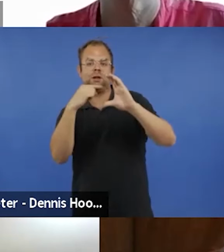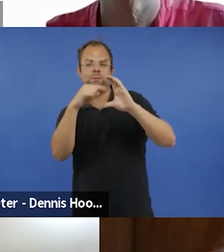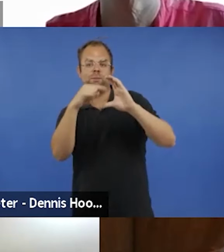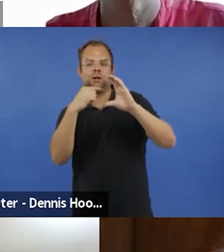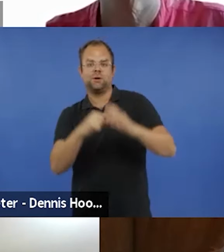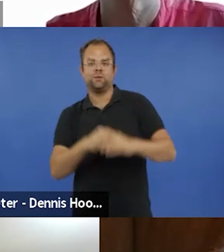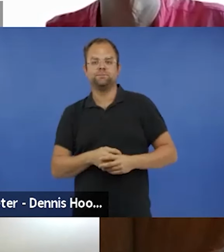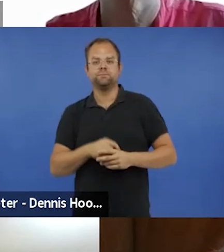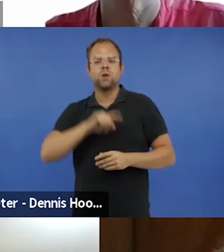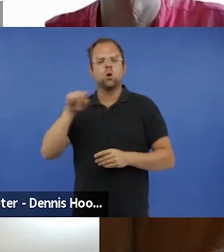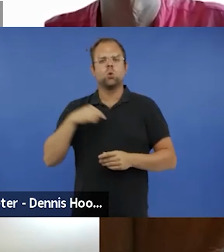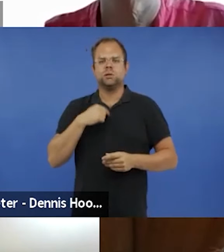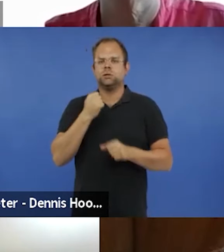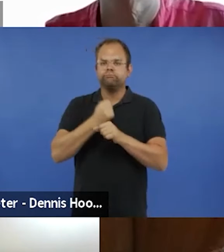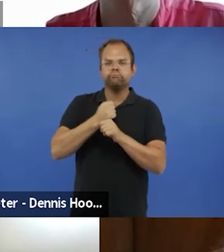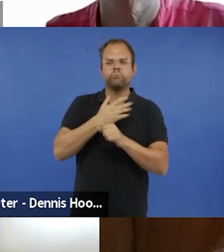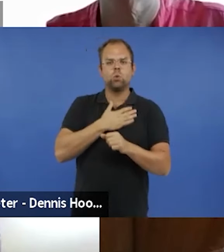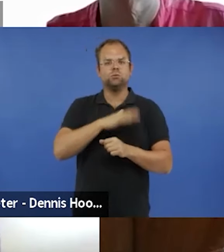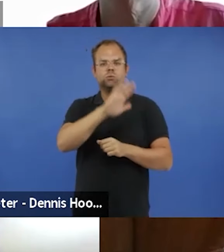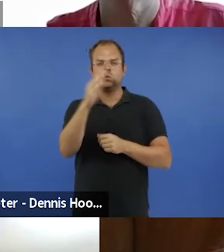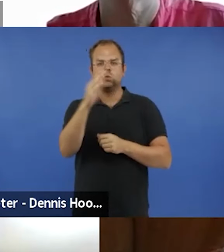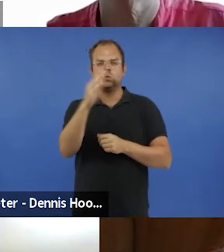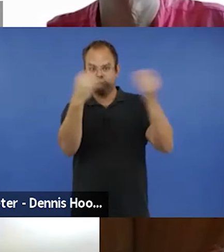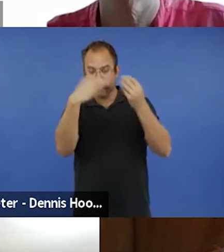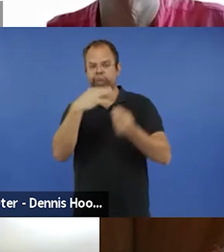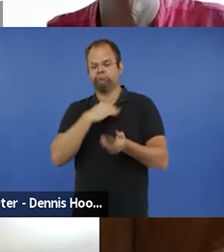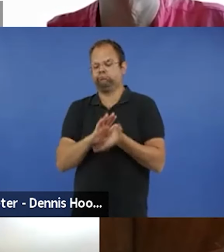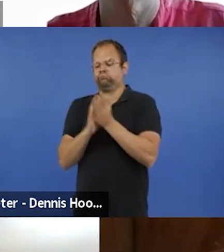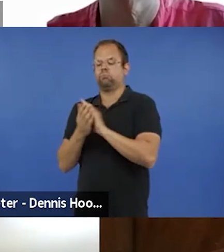we can't thank you enough for being a part of this conversation